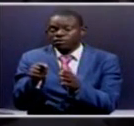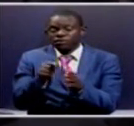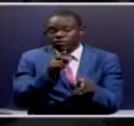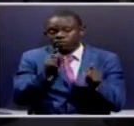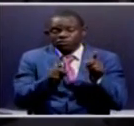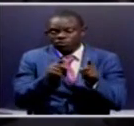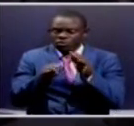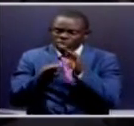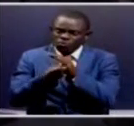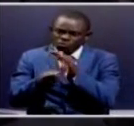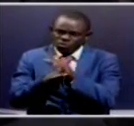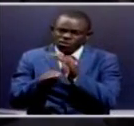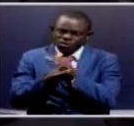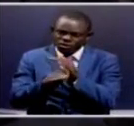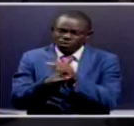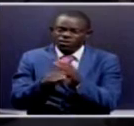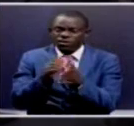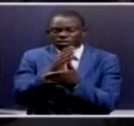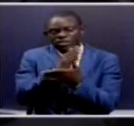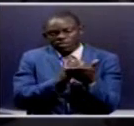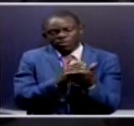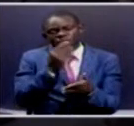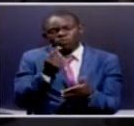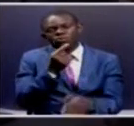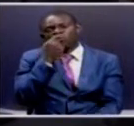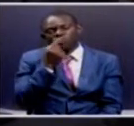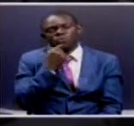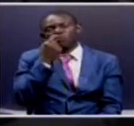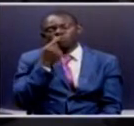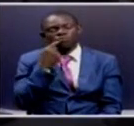are purely academic. Purely academic.